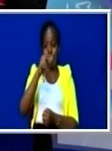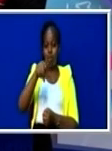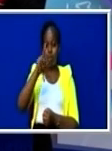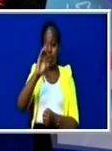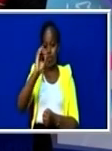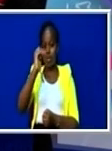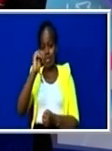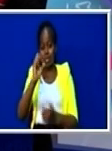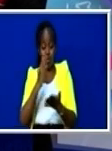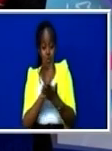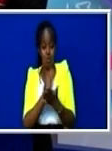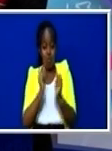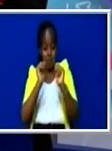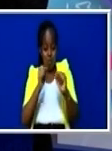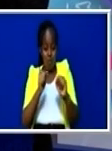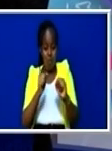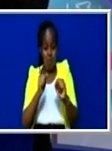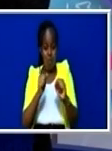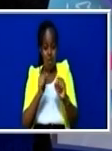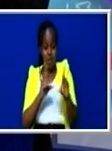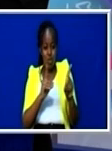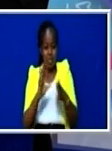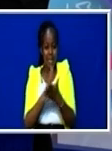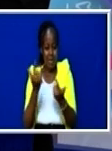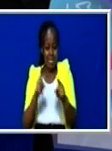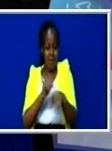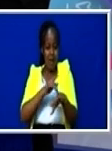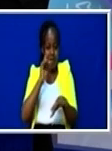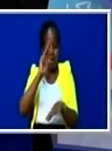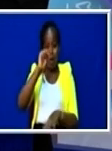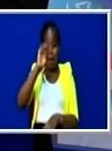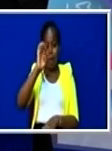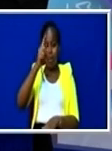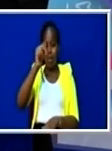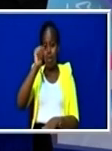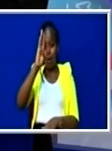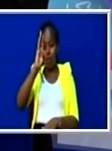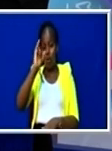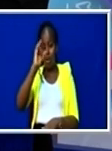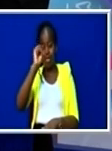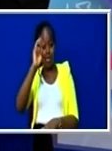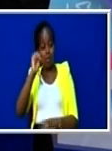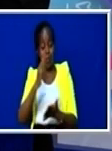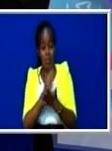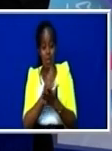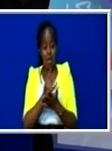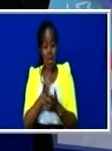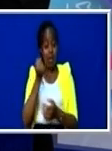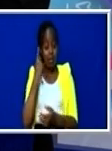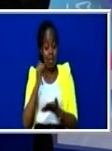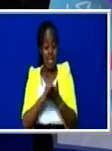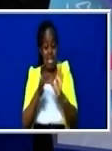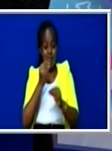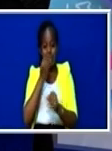has to do something, has to affect the metabolism and the bodily functions. By the way, once you eat too